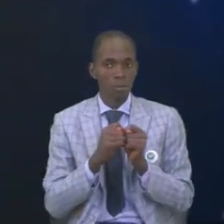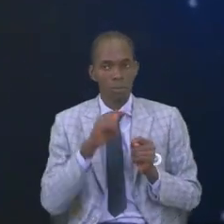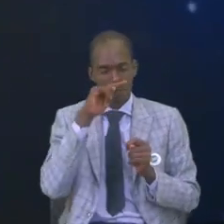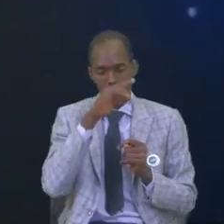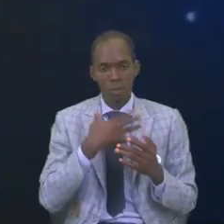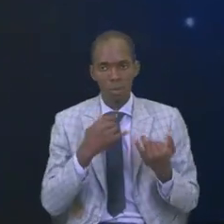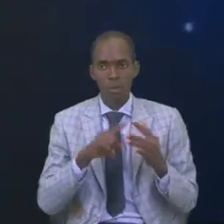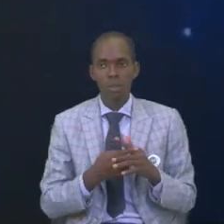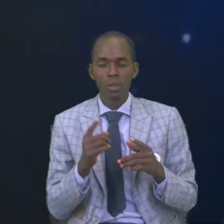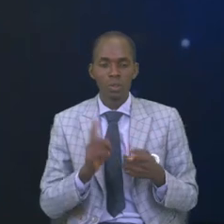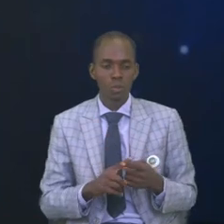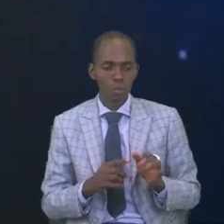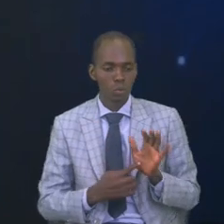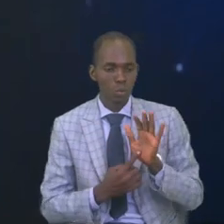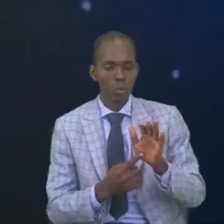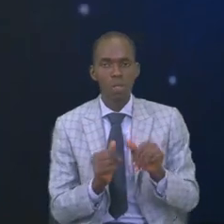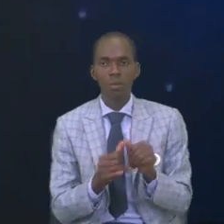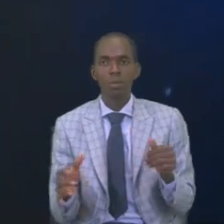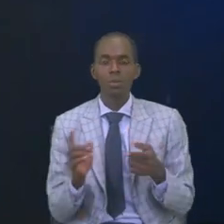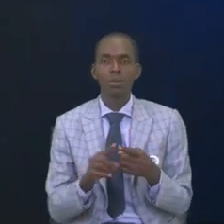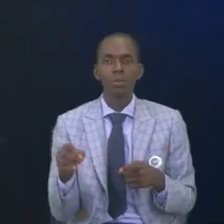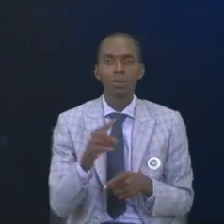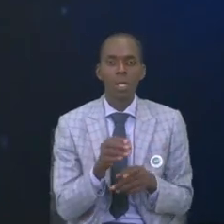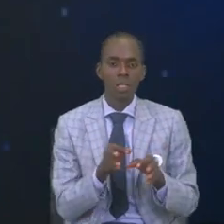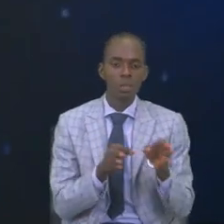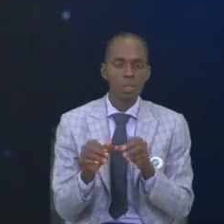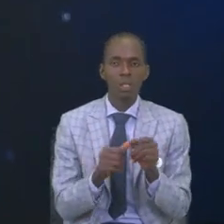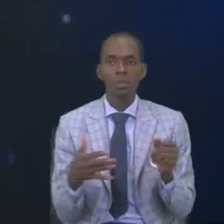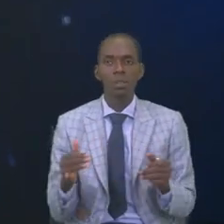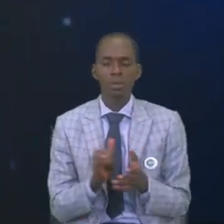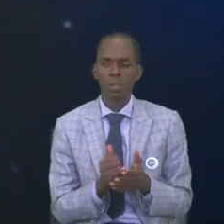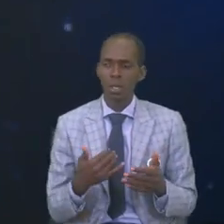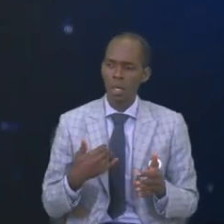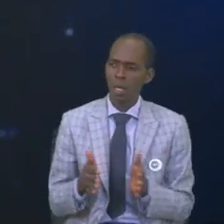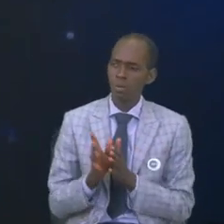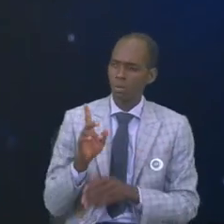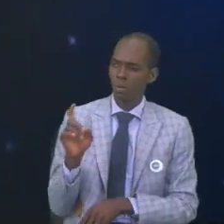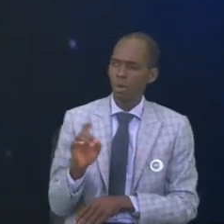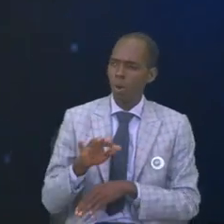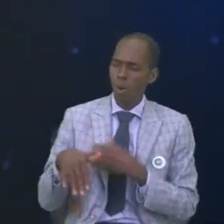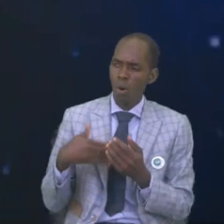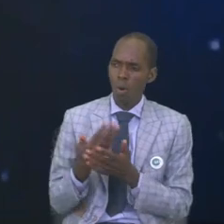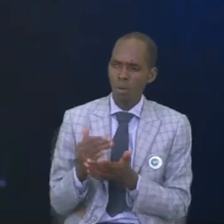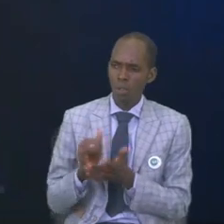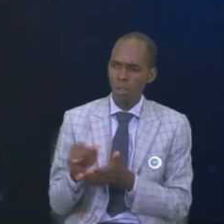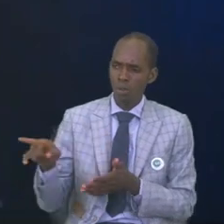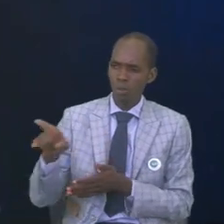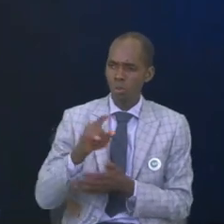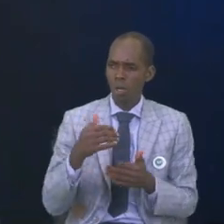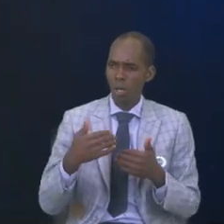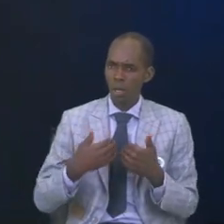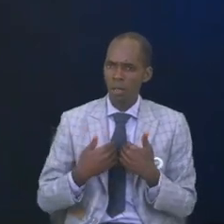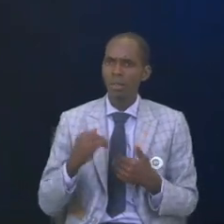expose unto you everything that he has. And then you have one question: all these that you have, is there